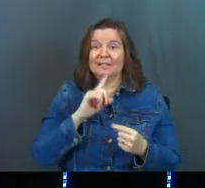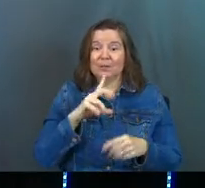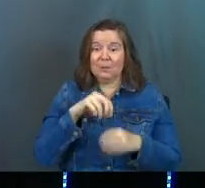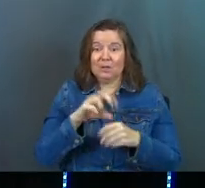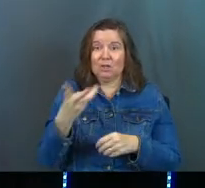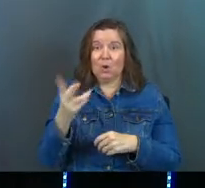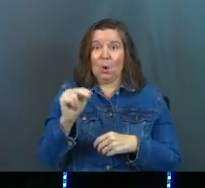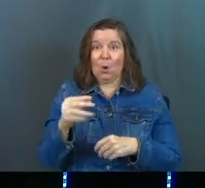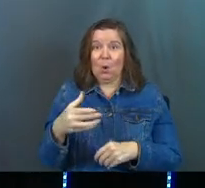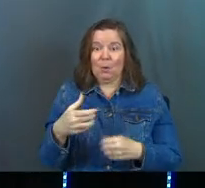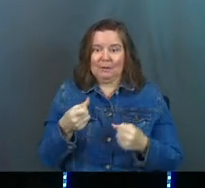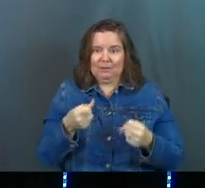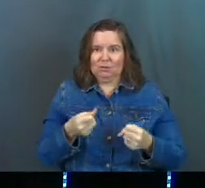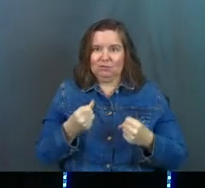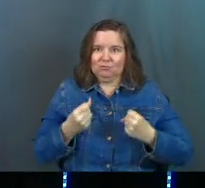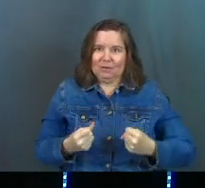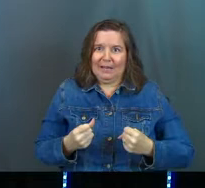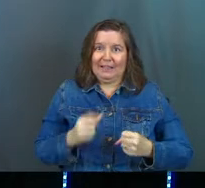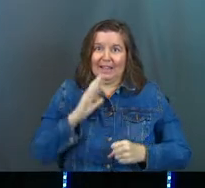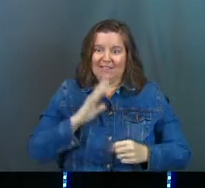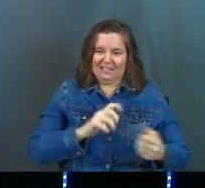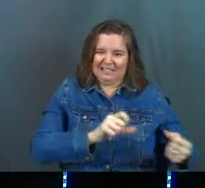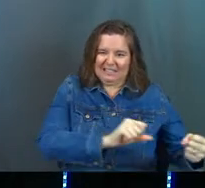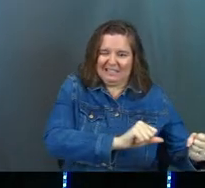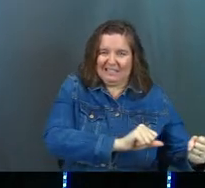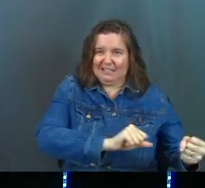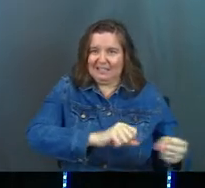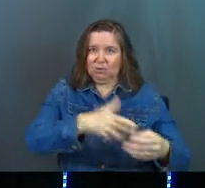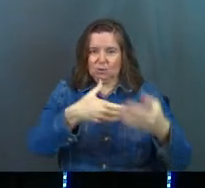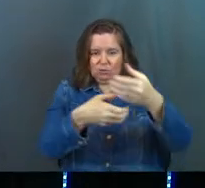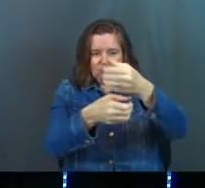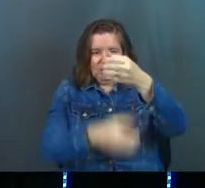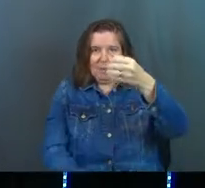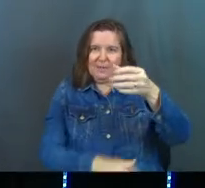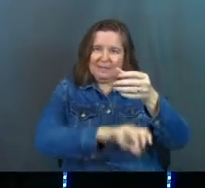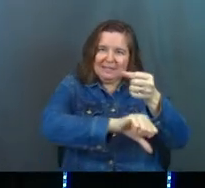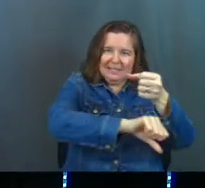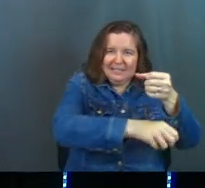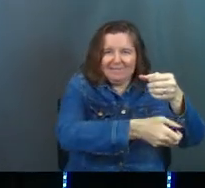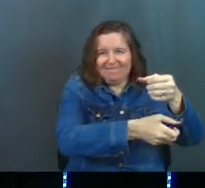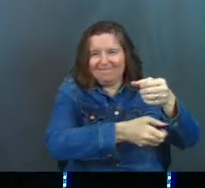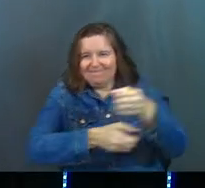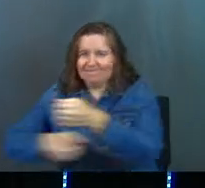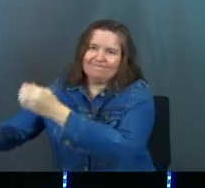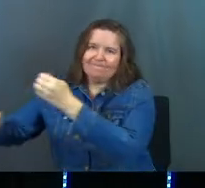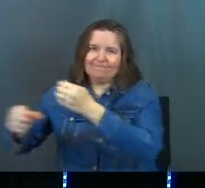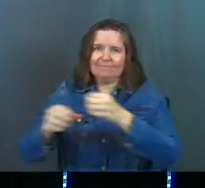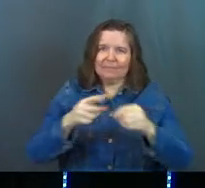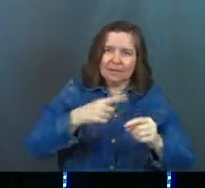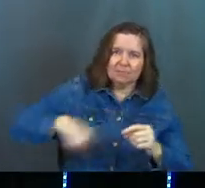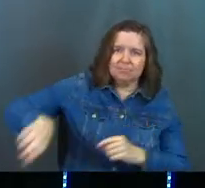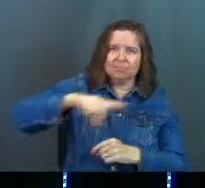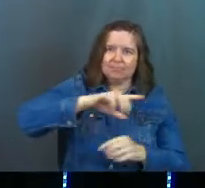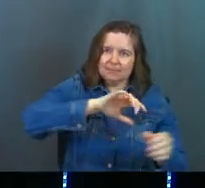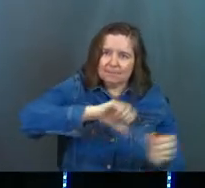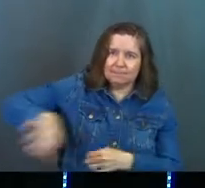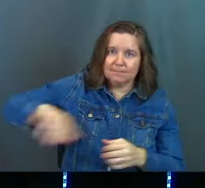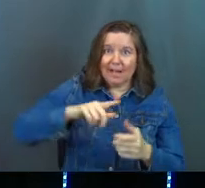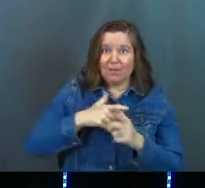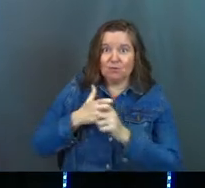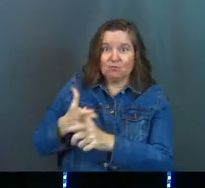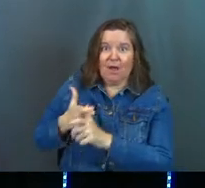literally with your own powers, like a five-year-old kid, you come and you grab one of those things and you start to spin it. And then you start to